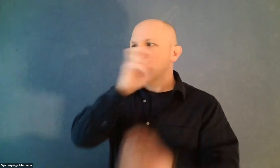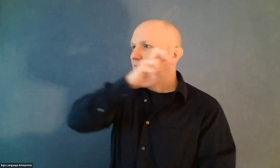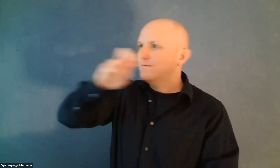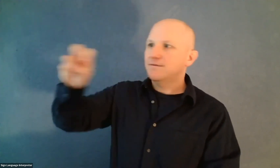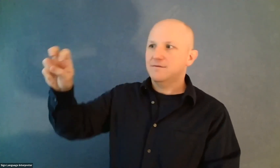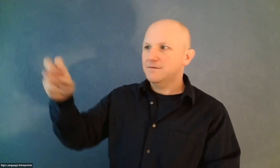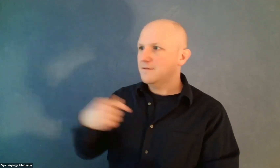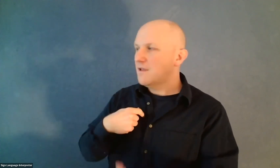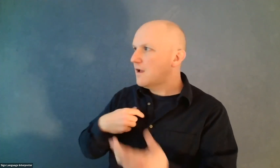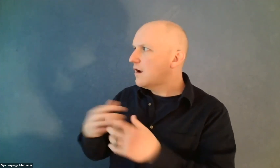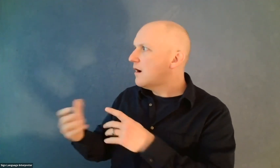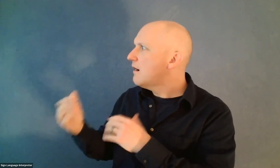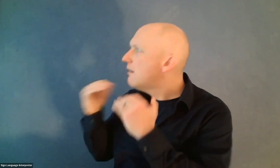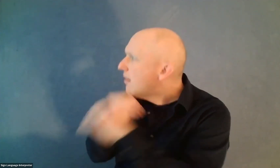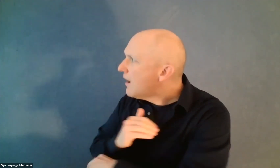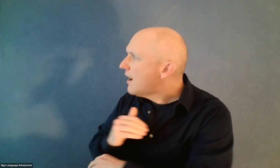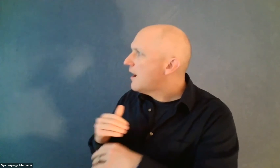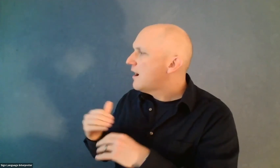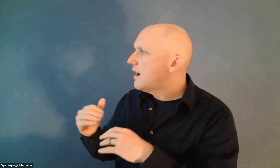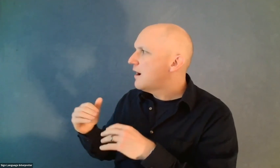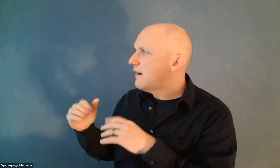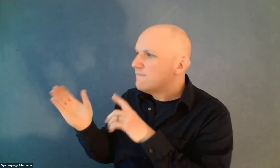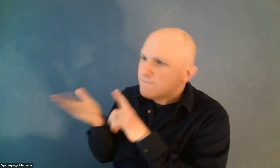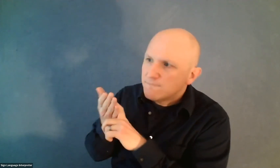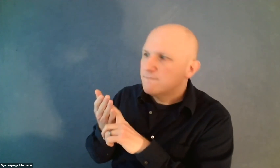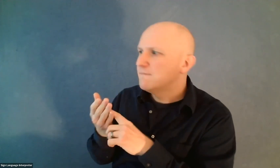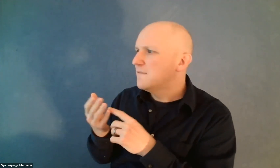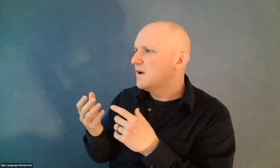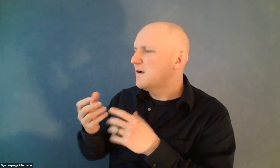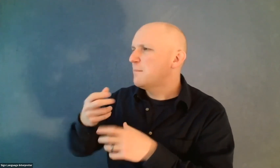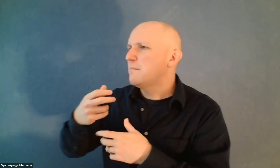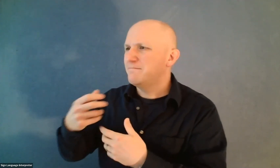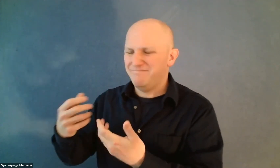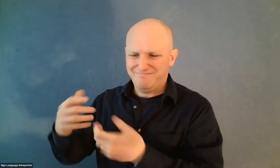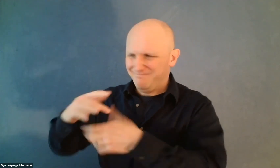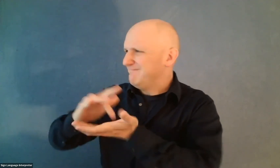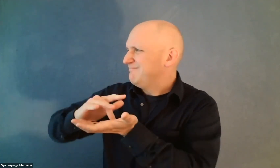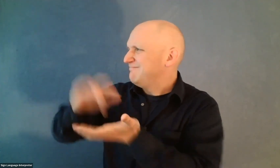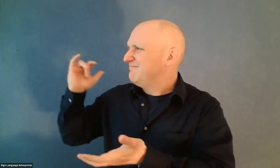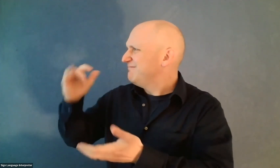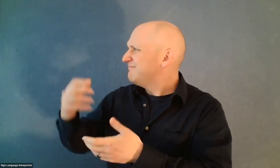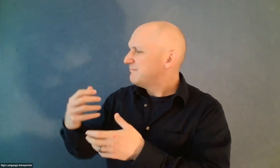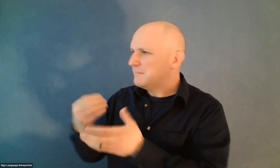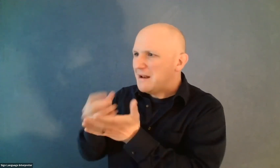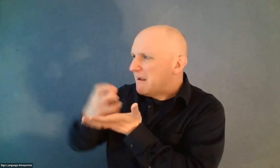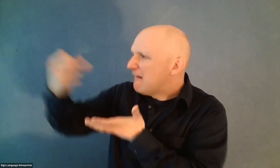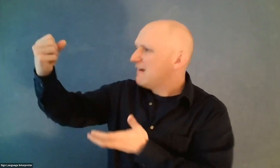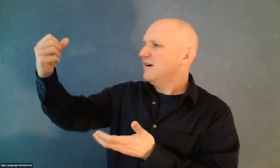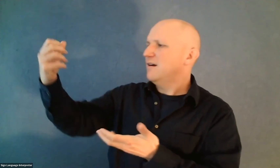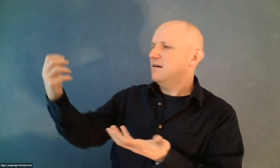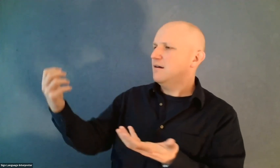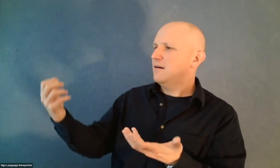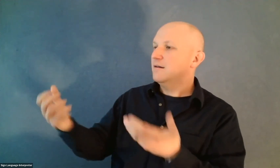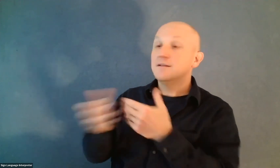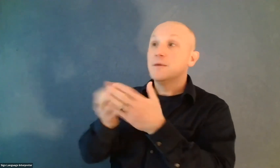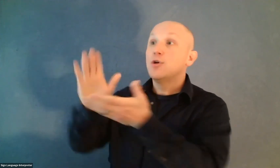I was getting, though they shut down the schools and things, I was still getting garnishes and things. And